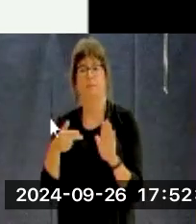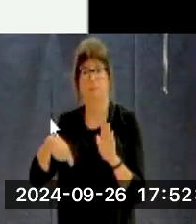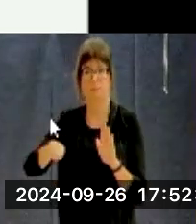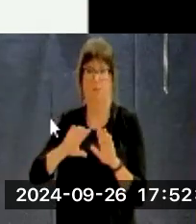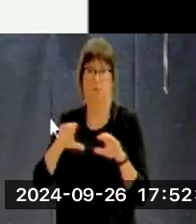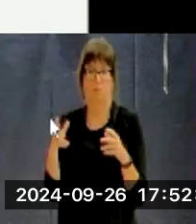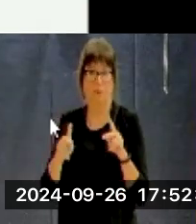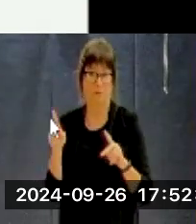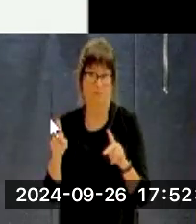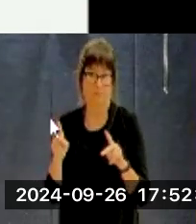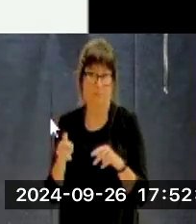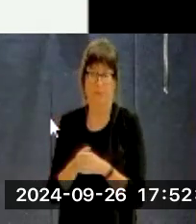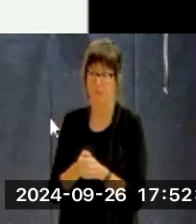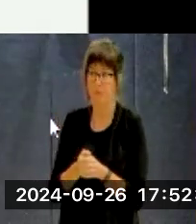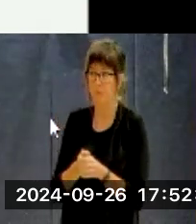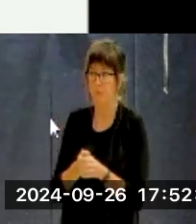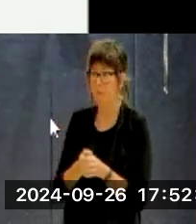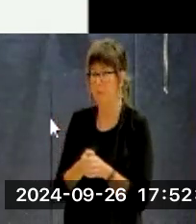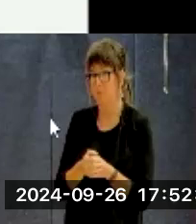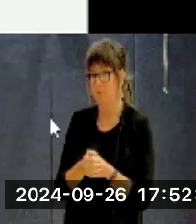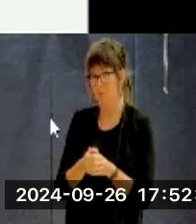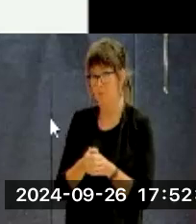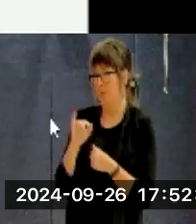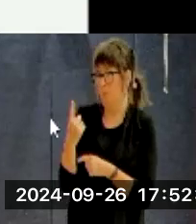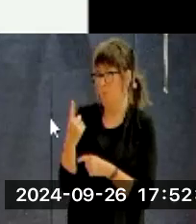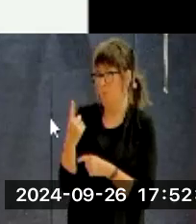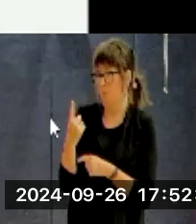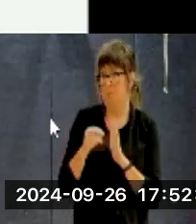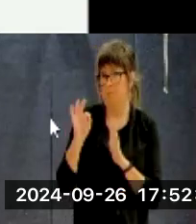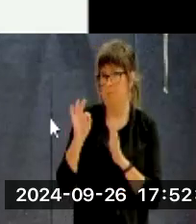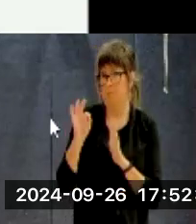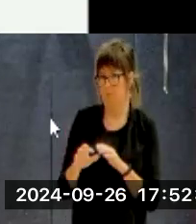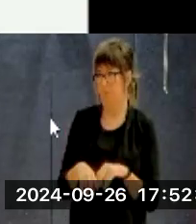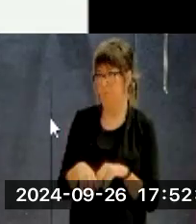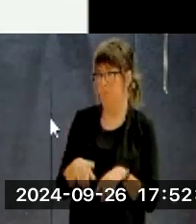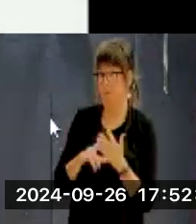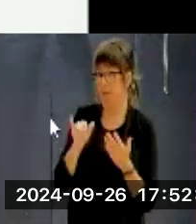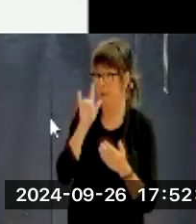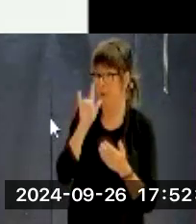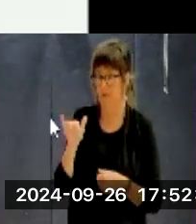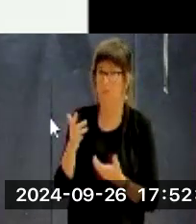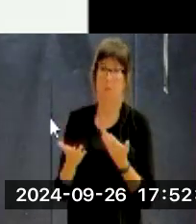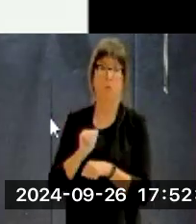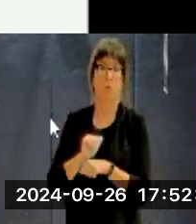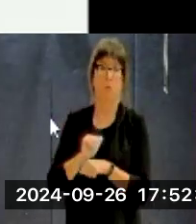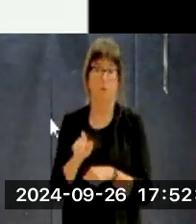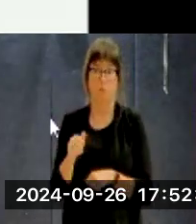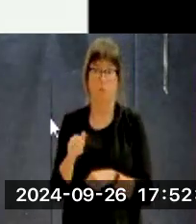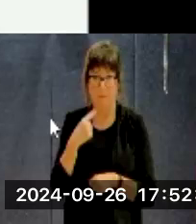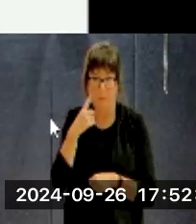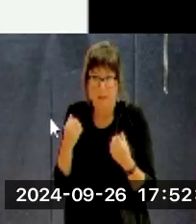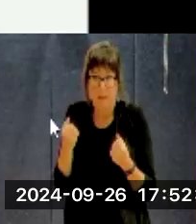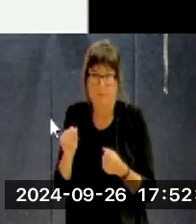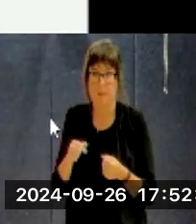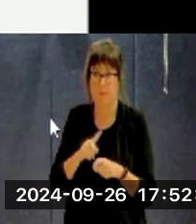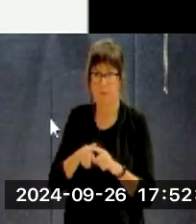just one example, and how that plays out. Maybe you're at work, you have a mental health disability, you choose not to